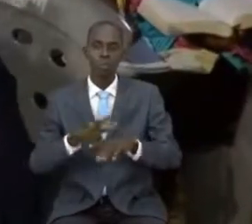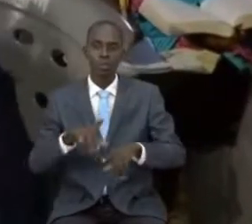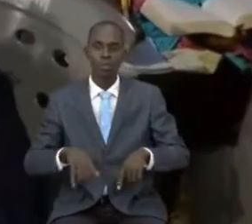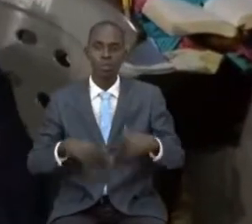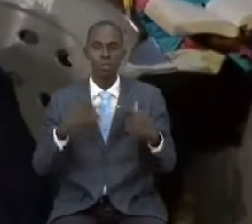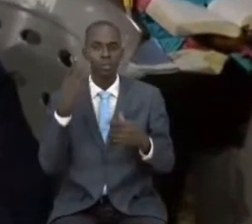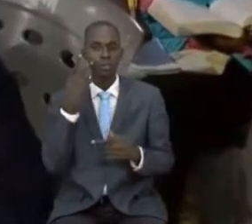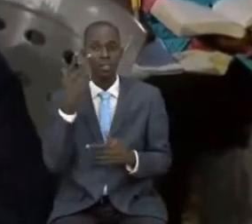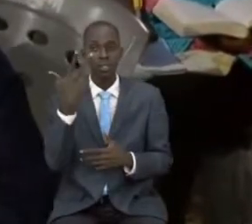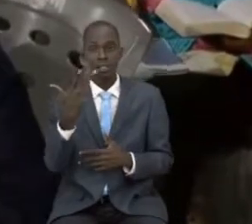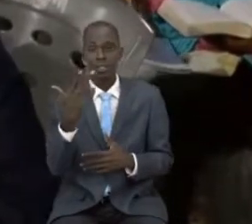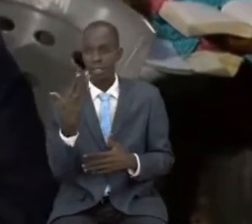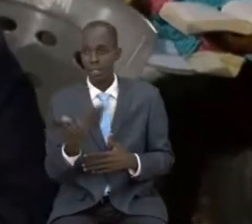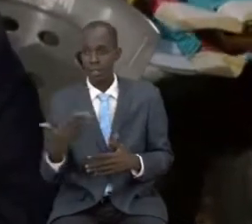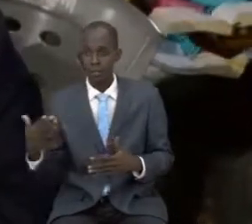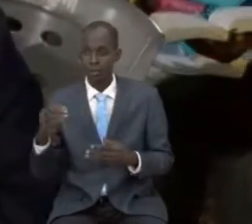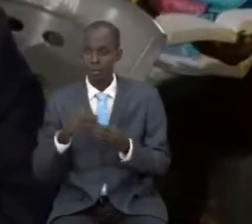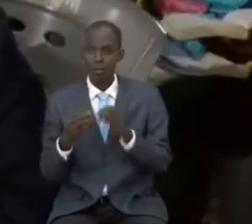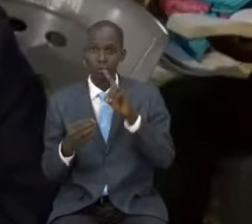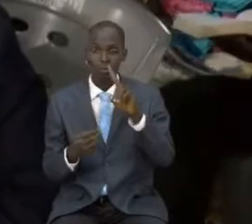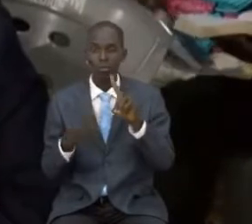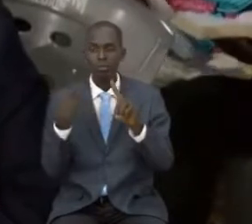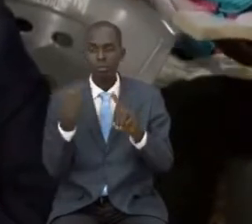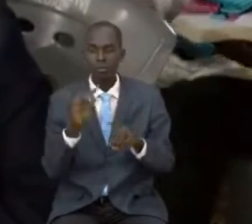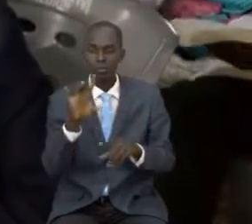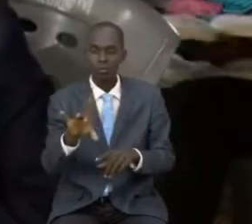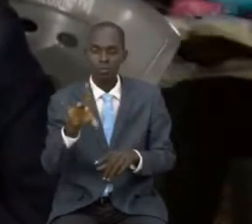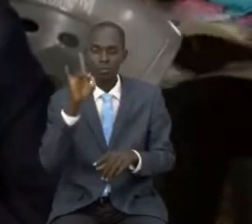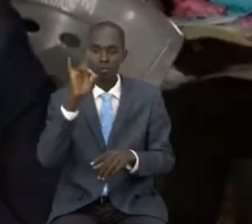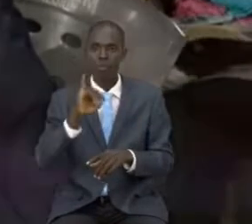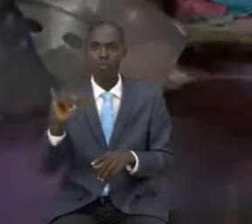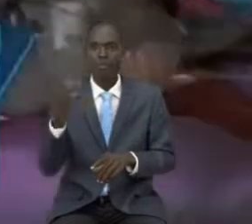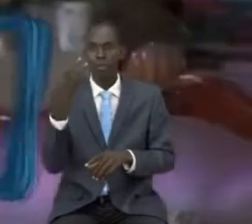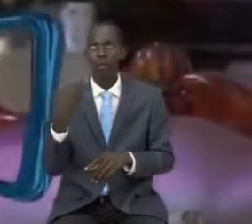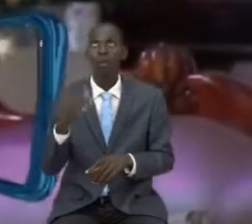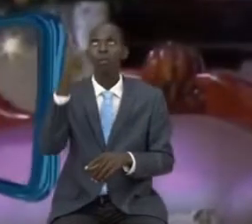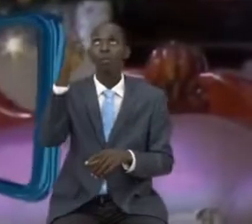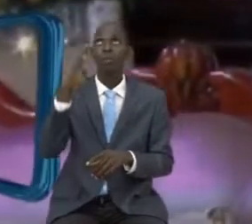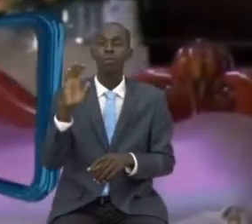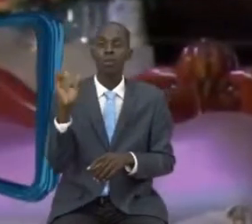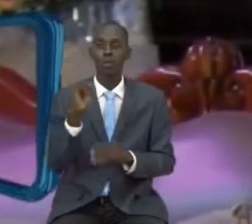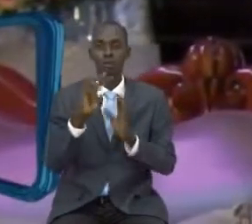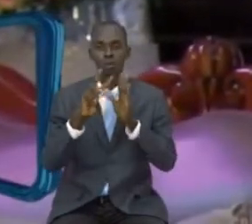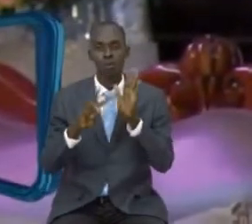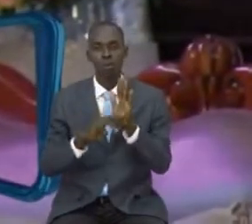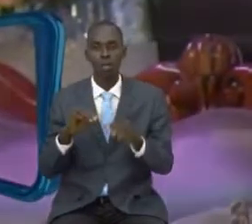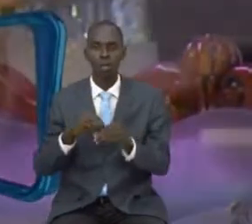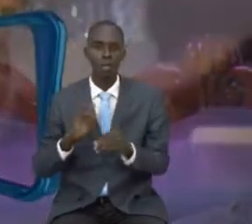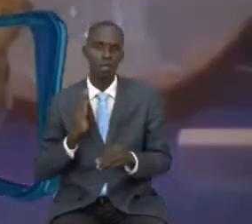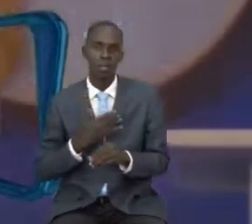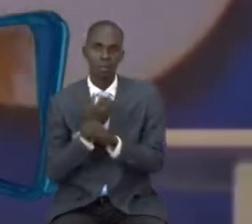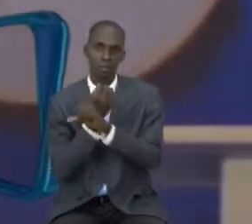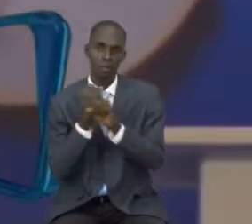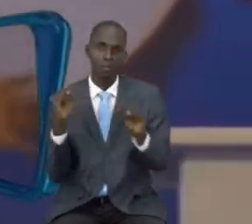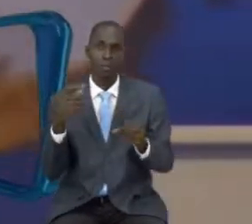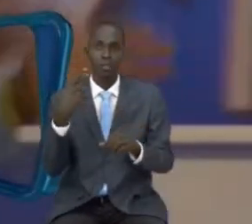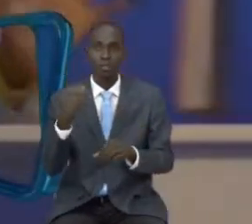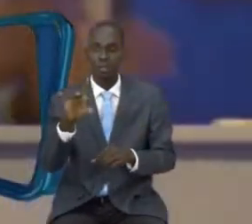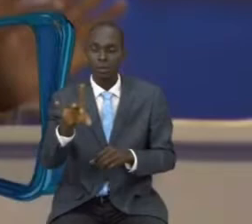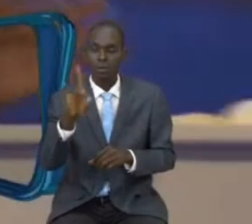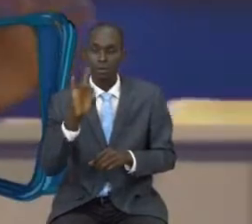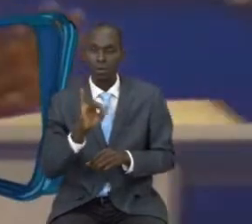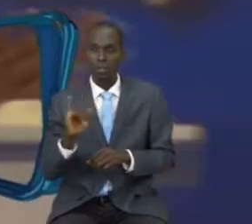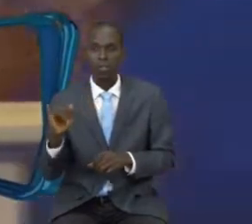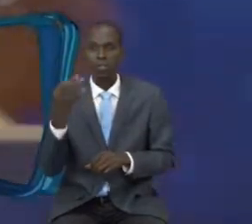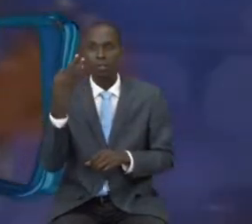at. Number one, the discovery of God's will in our salvation. The discovery of